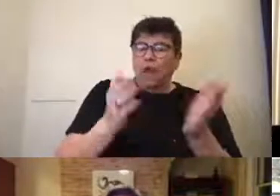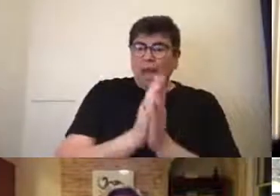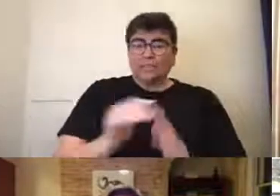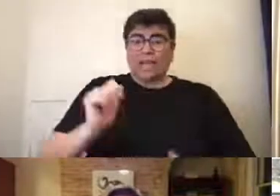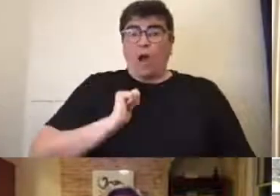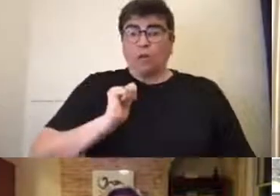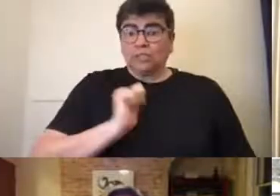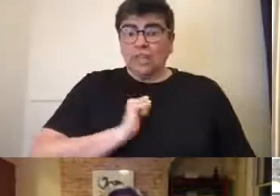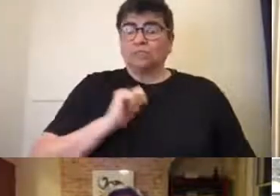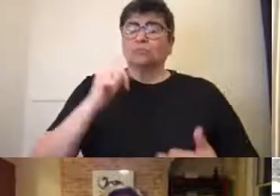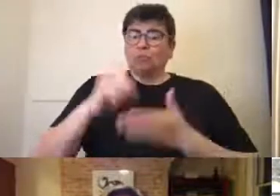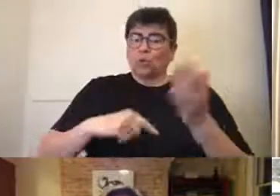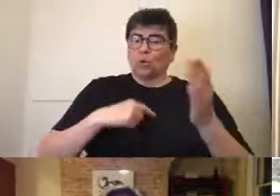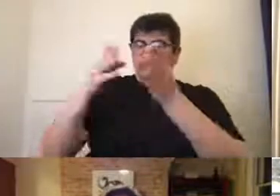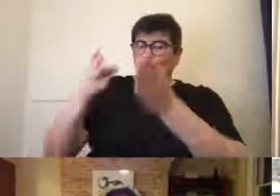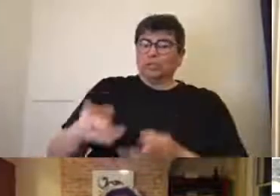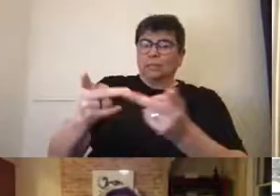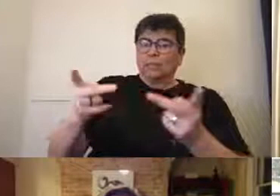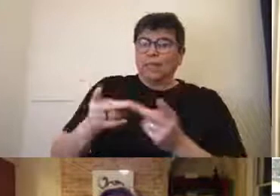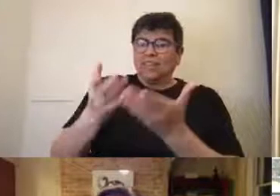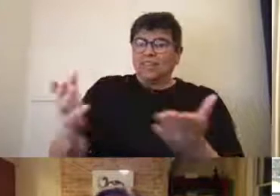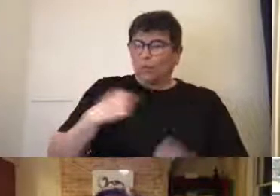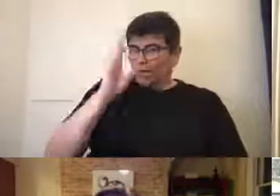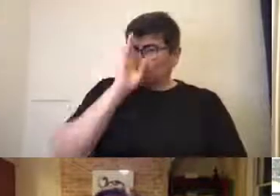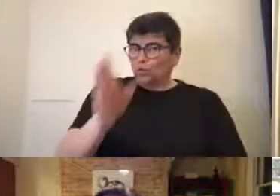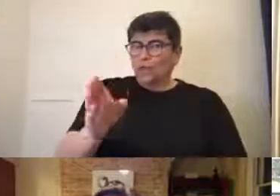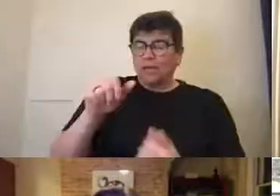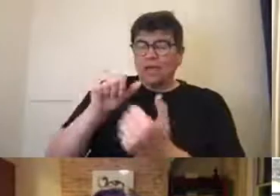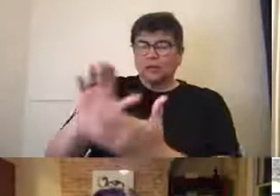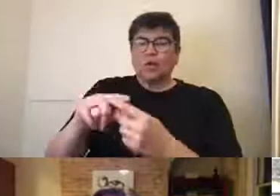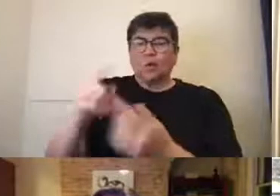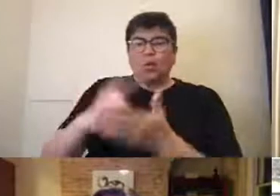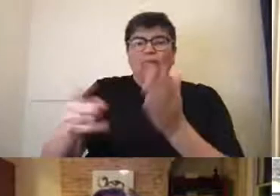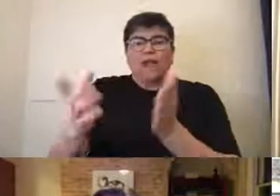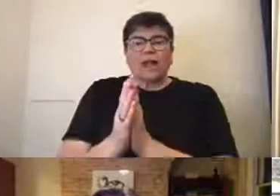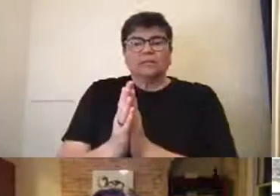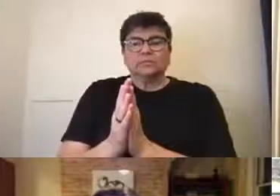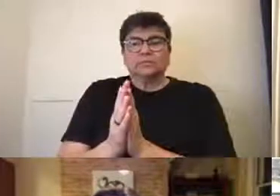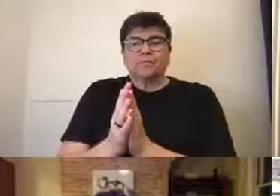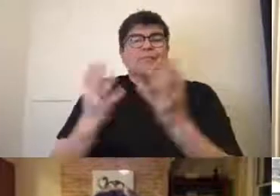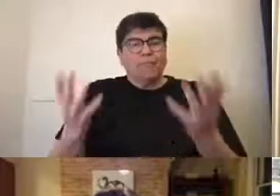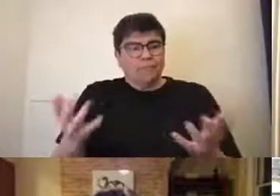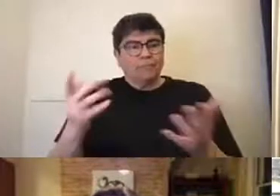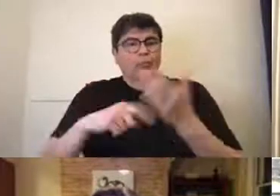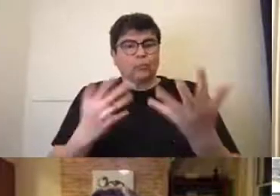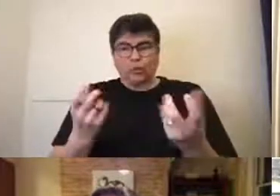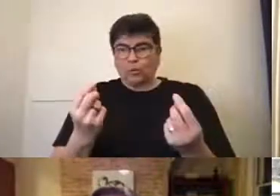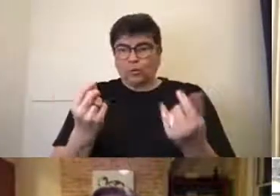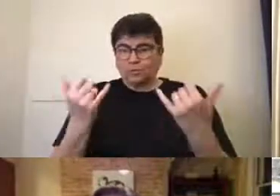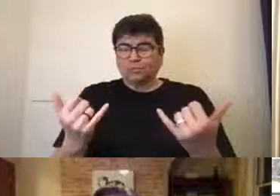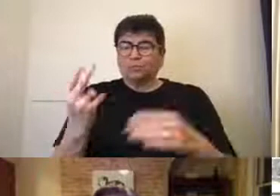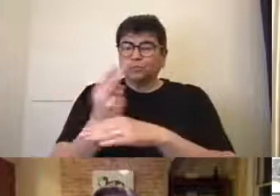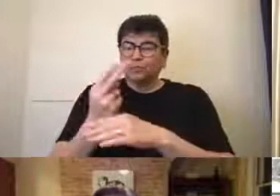ask ourselves what the person, place, or thing we're directly addressing is asking, right? So what I want y'all to do now is